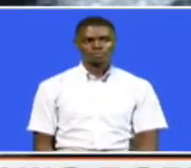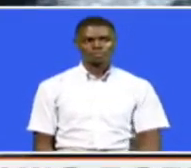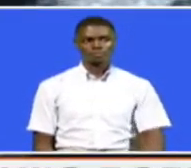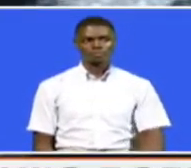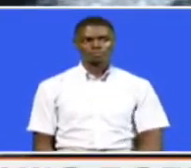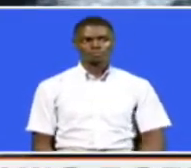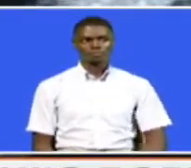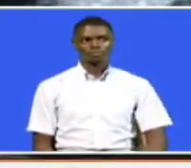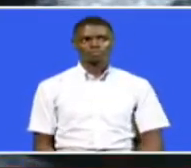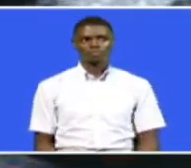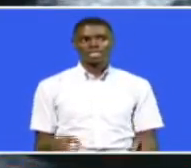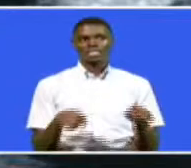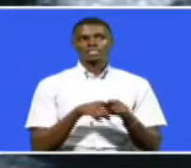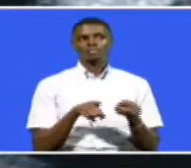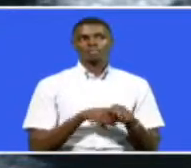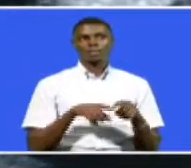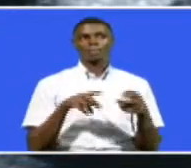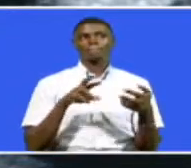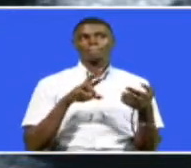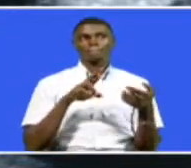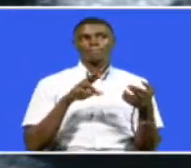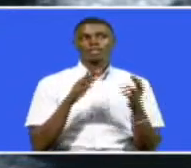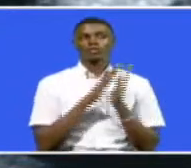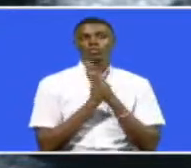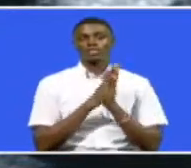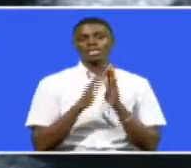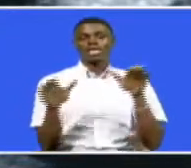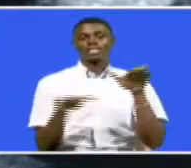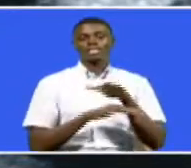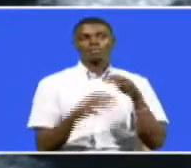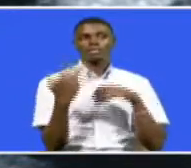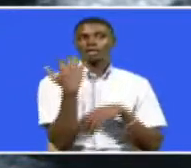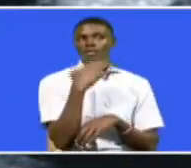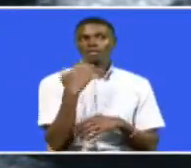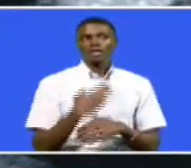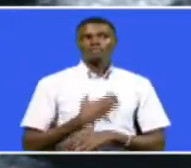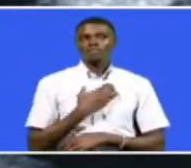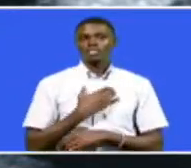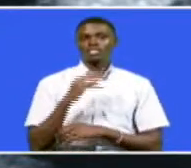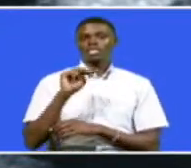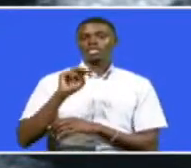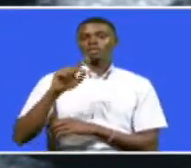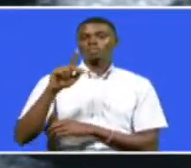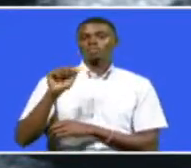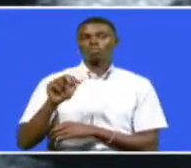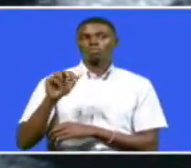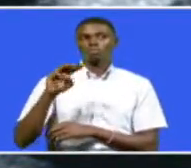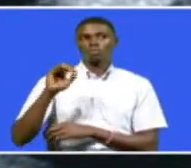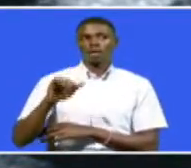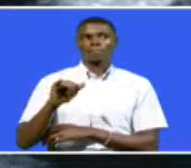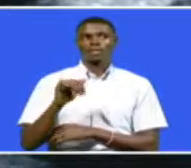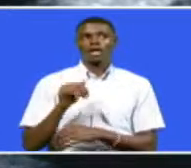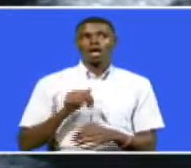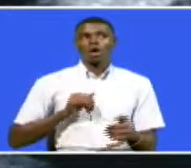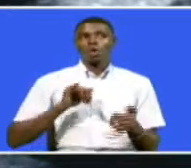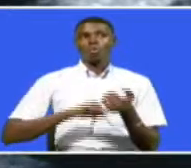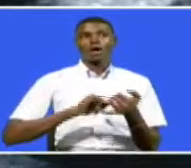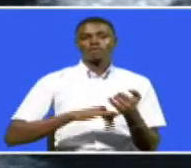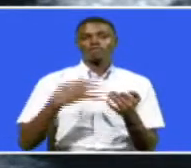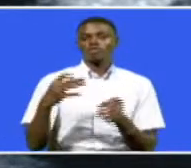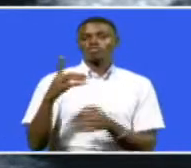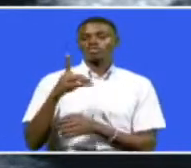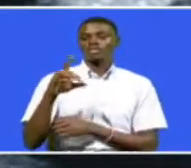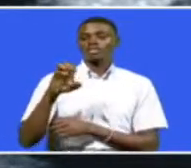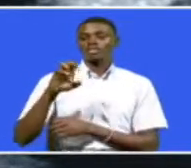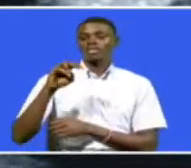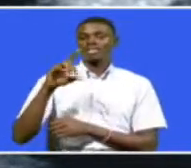Still on a related story, Deputy President Rigathi Gachagua visited Mukami Kimathi, the wife of Field Marshal Dedan Kimathi,